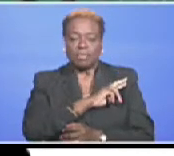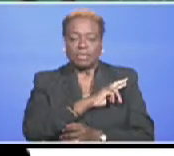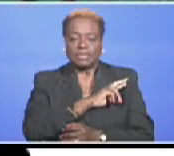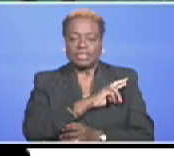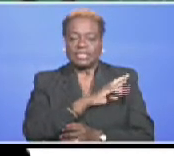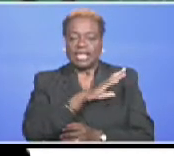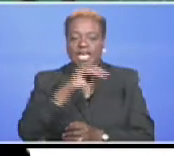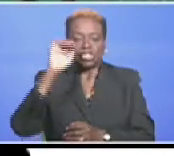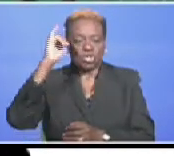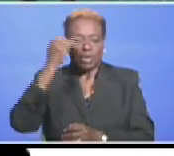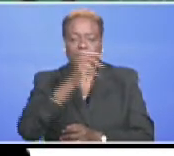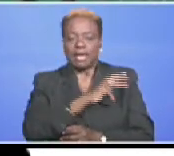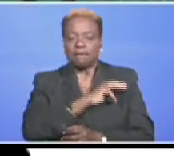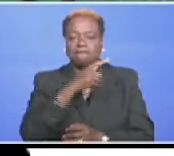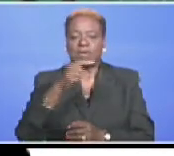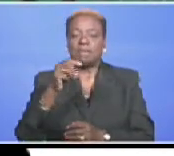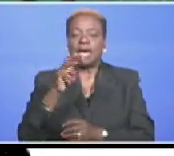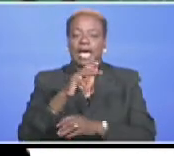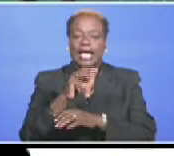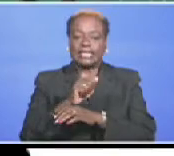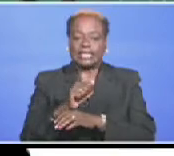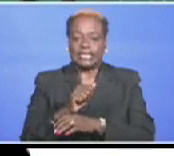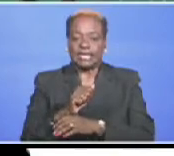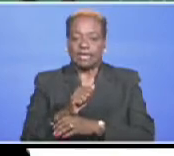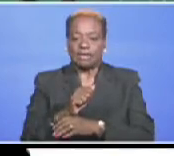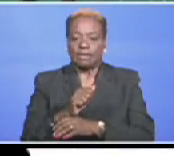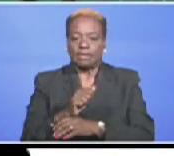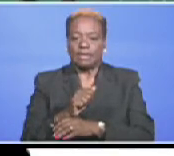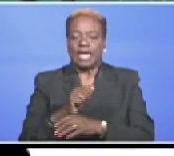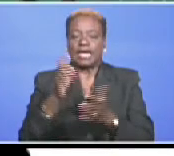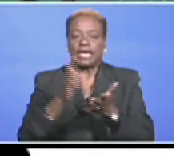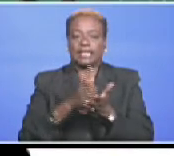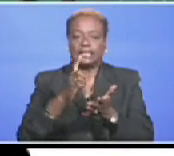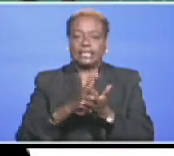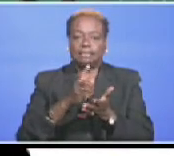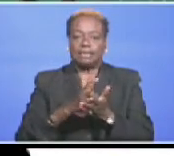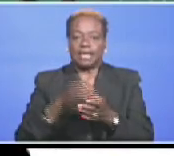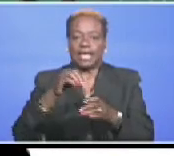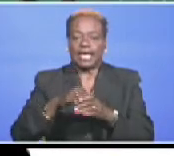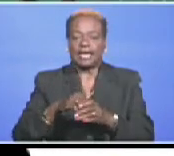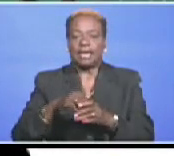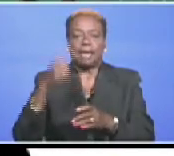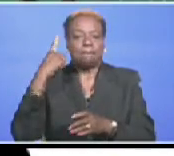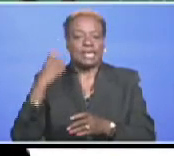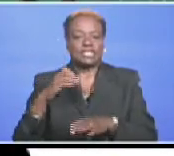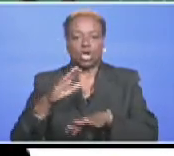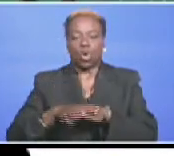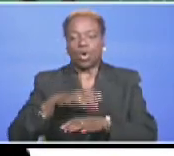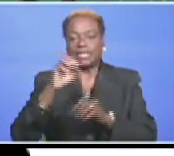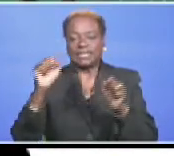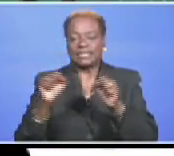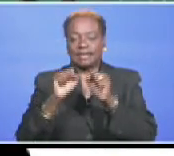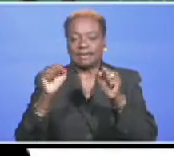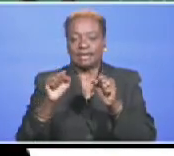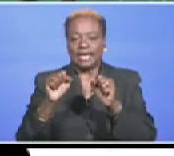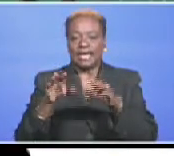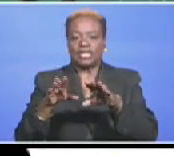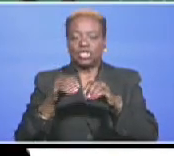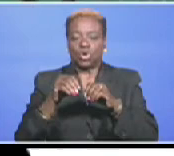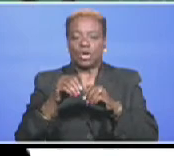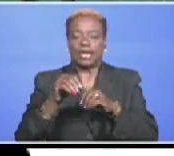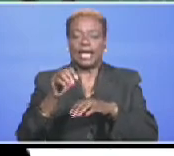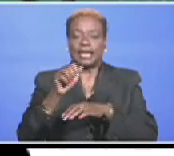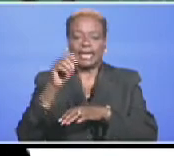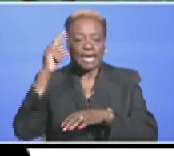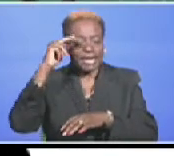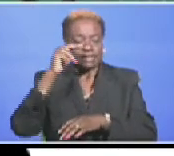from Antigua making it all the way to the doubles final in CANCUN, Mexico on Saturday. They took on Axel Geller of Argentina and